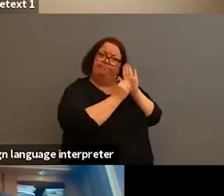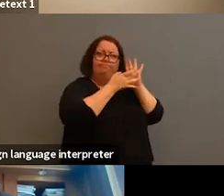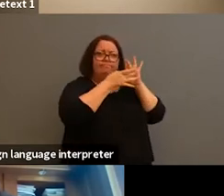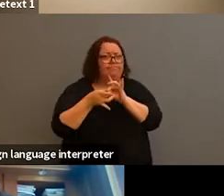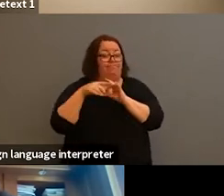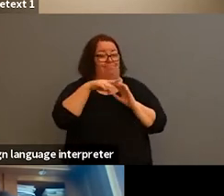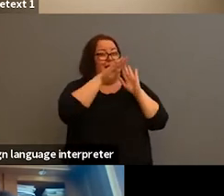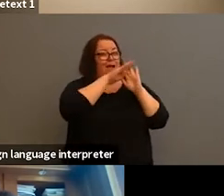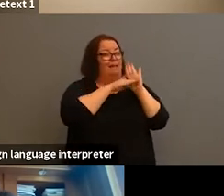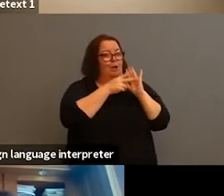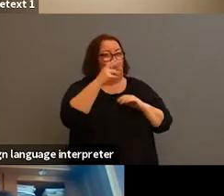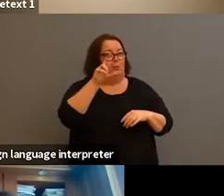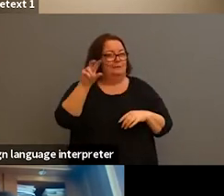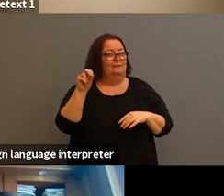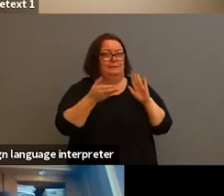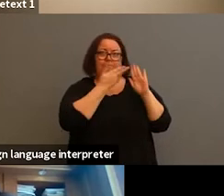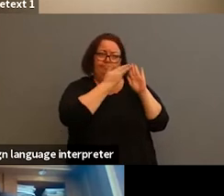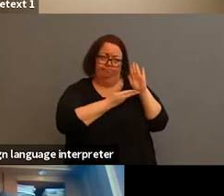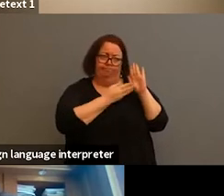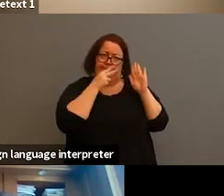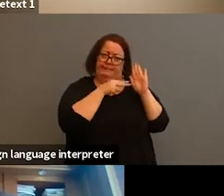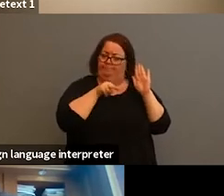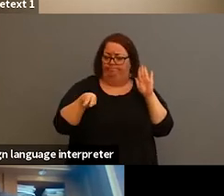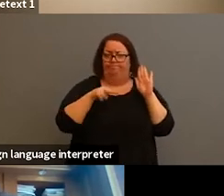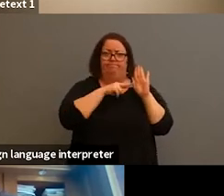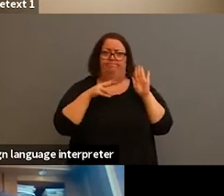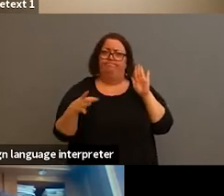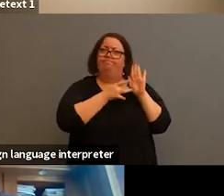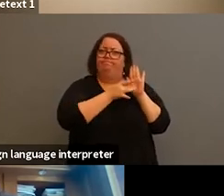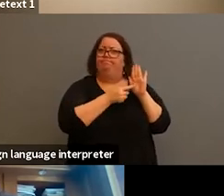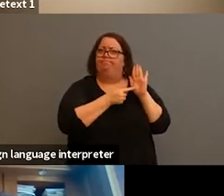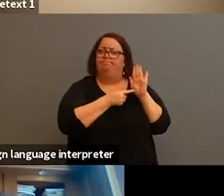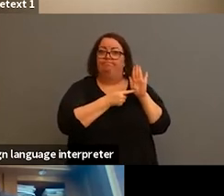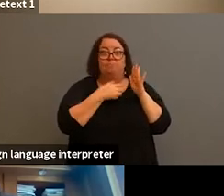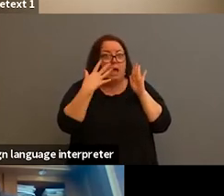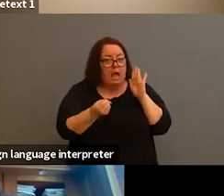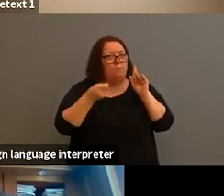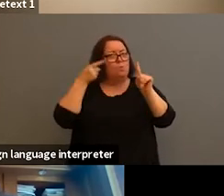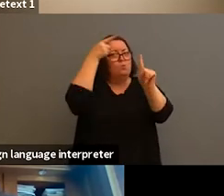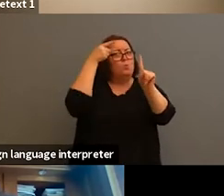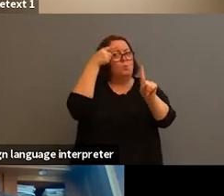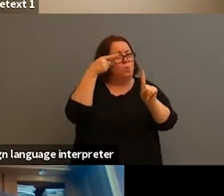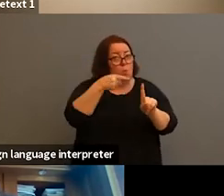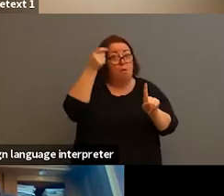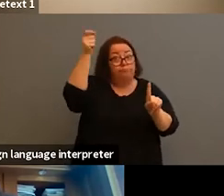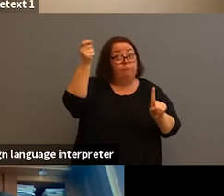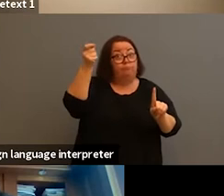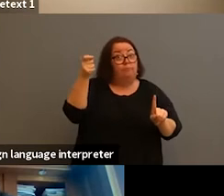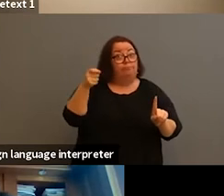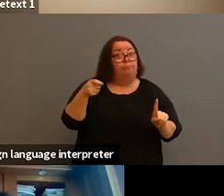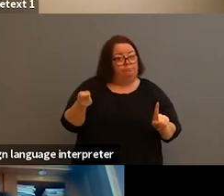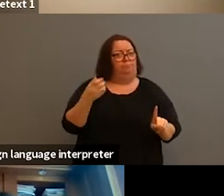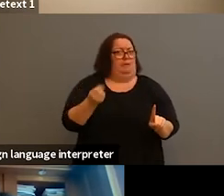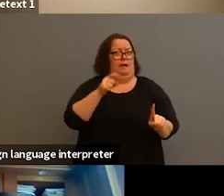in the general taste of the agenda, but also in specific goals in key areas that where disability needs specifically to